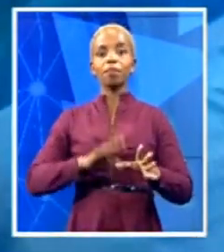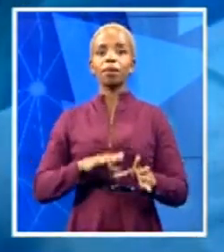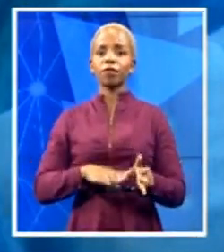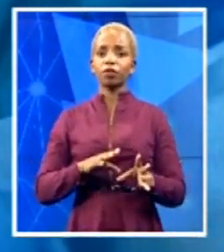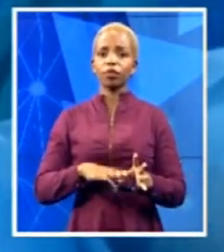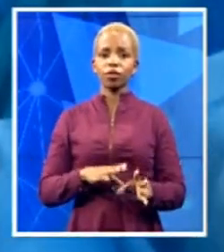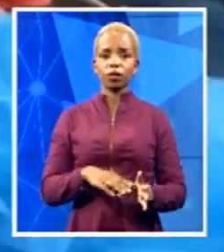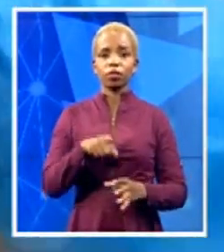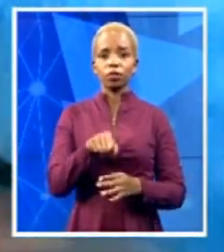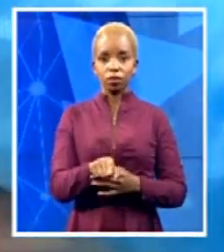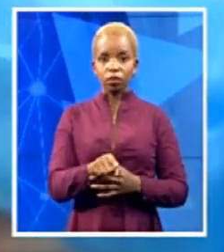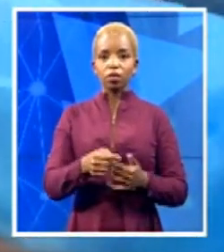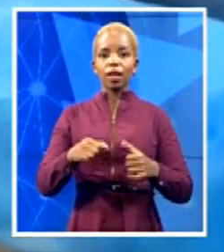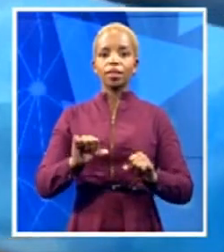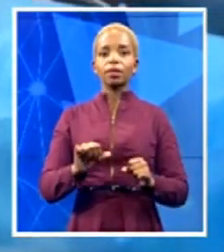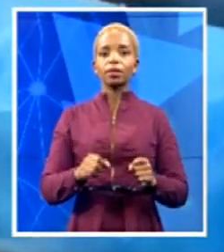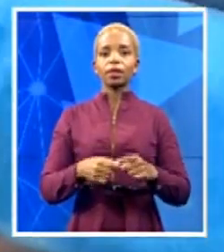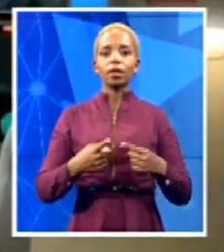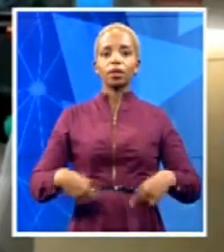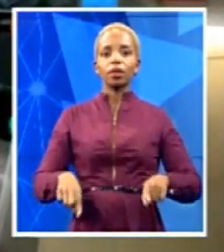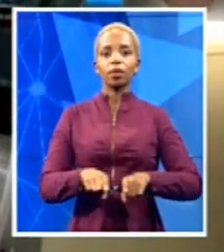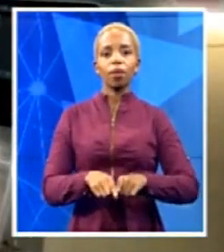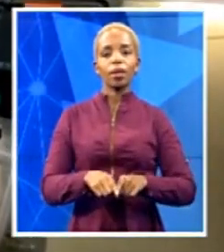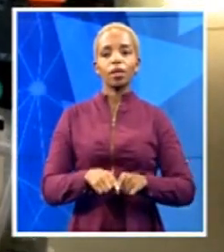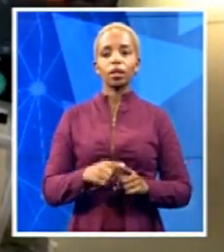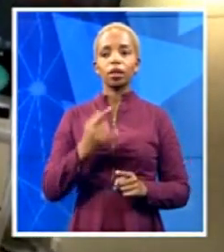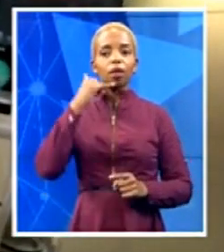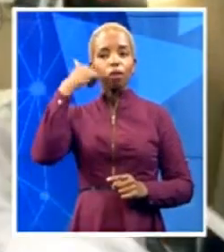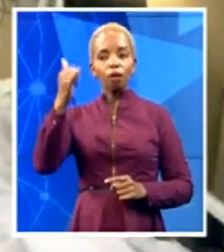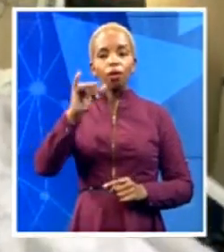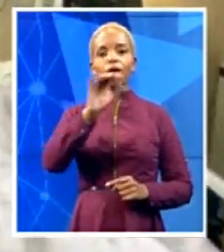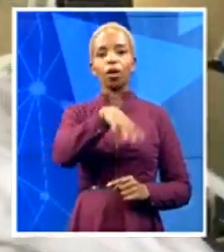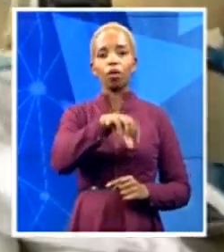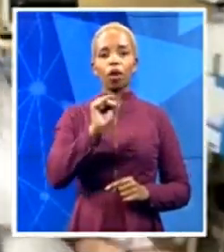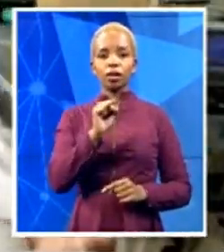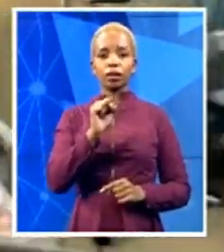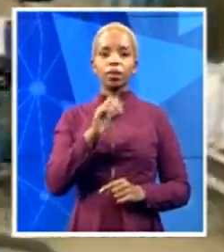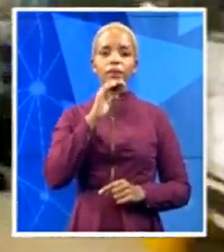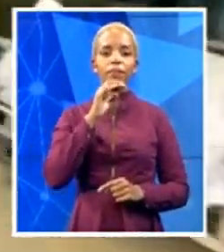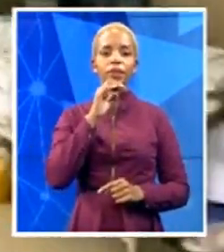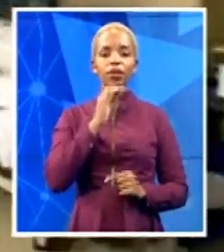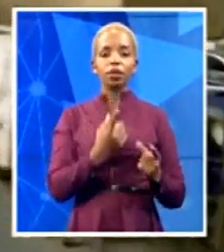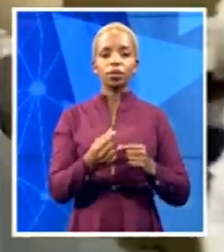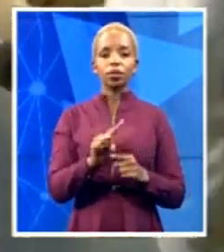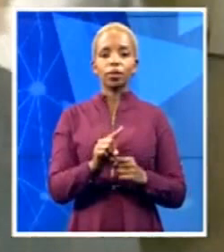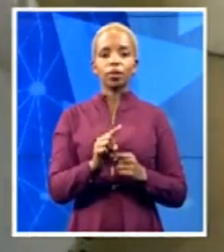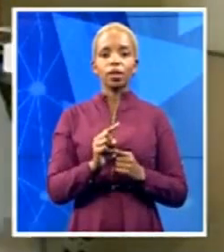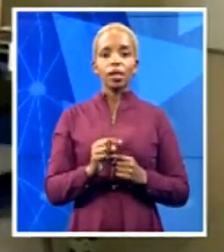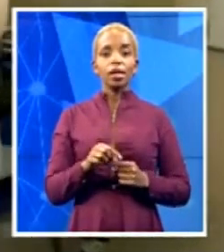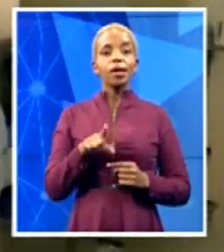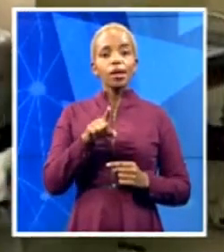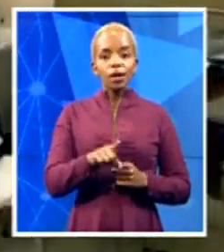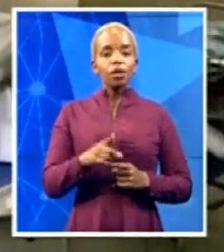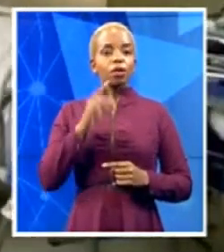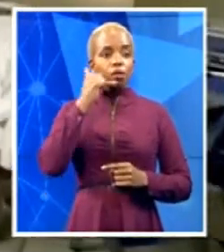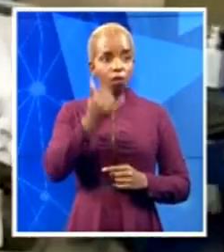call and collect, we need to make sure that when you don't just show up at the KFC to come grab and wait in the queue. You would have called